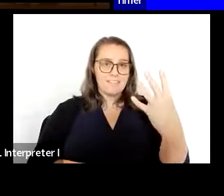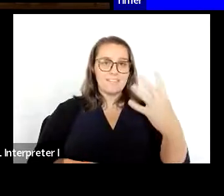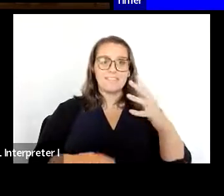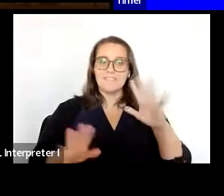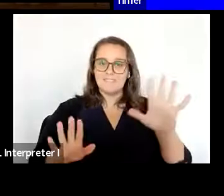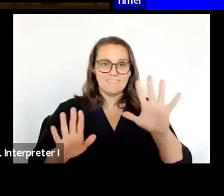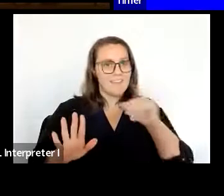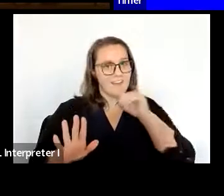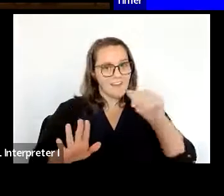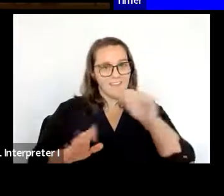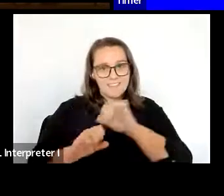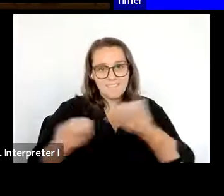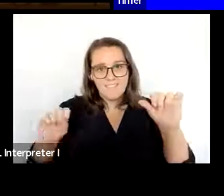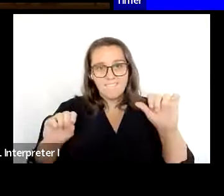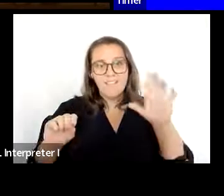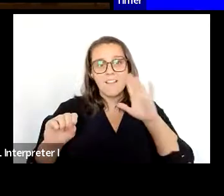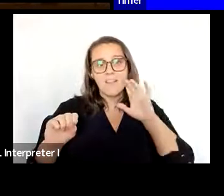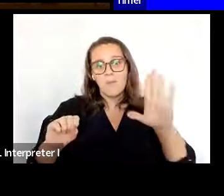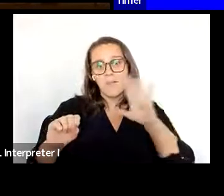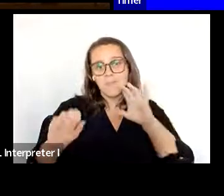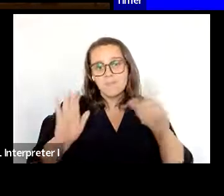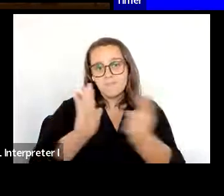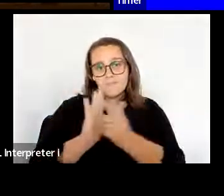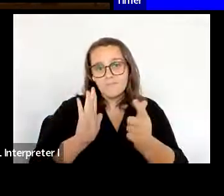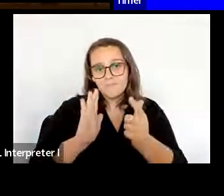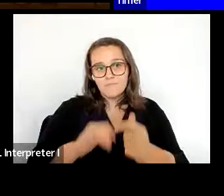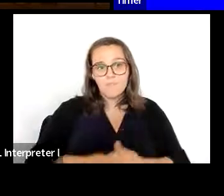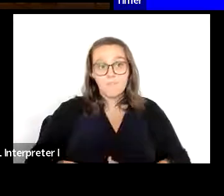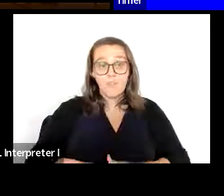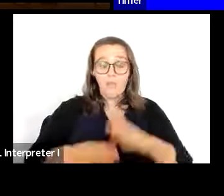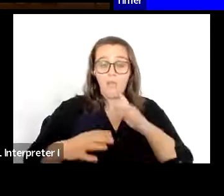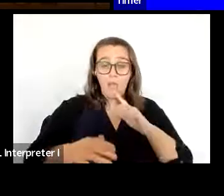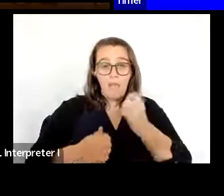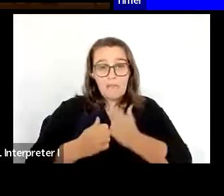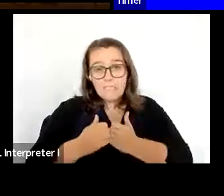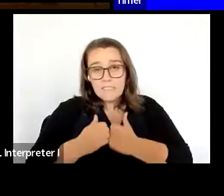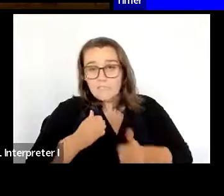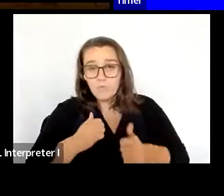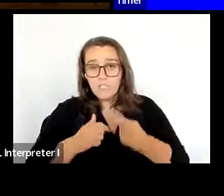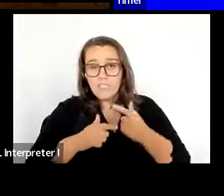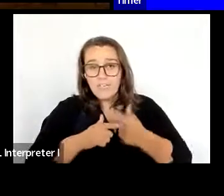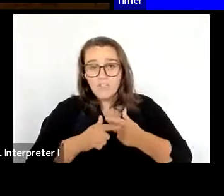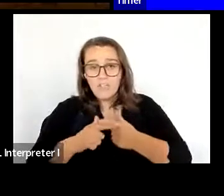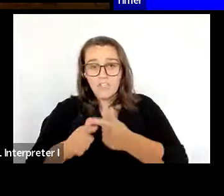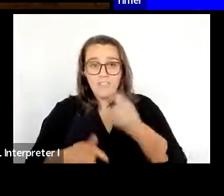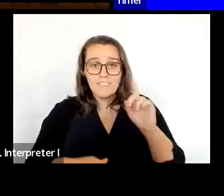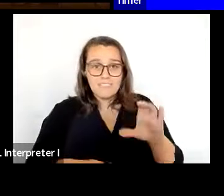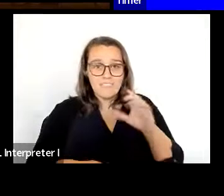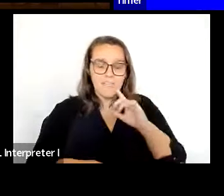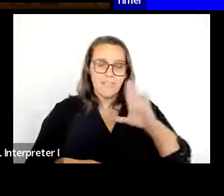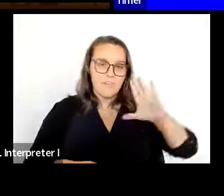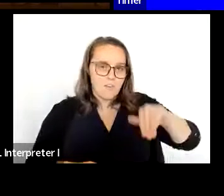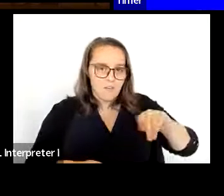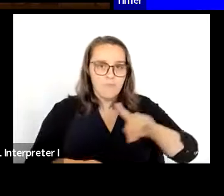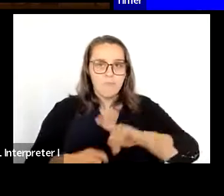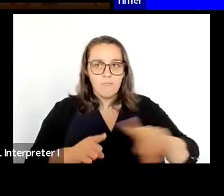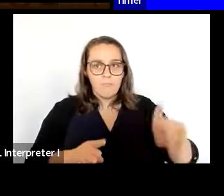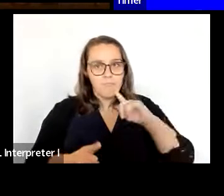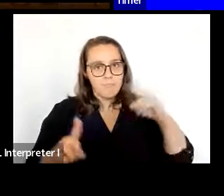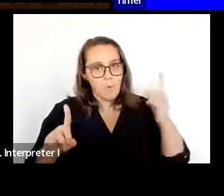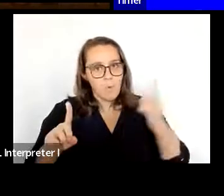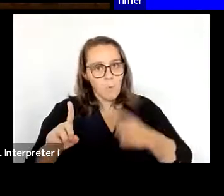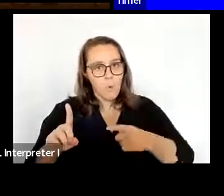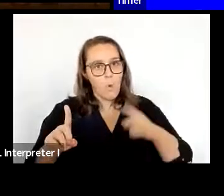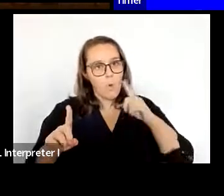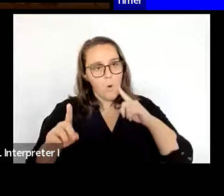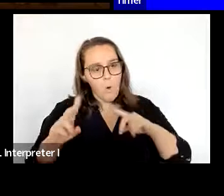prohibit that. Now that's the intersections that they've looked at. They haven't looked comprehensively yet, although they're working their way through it, at all of the intersections